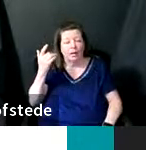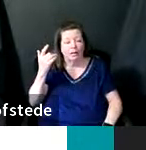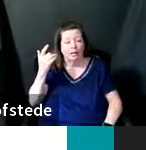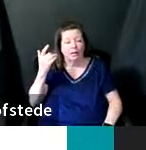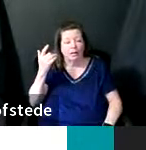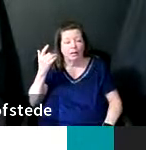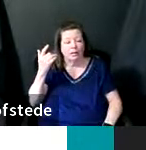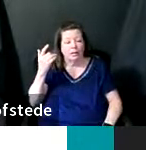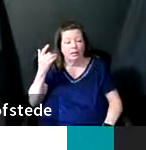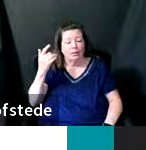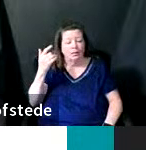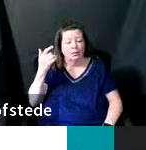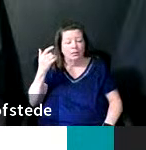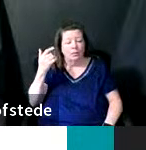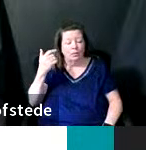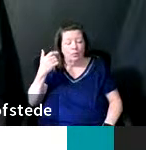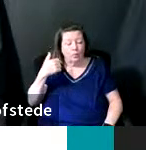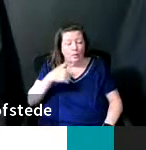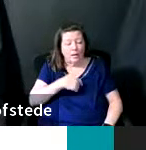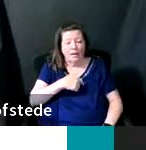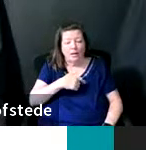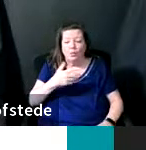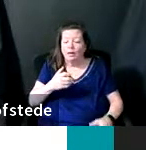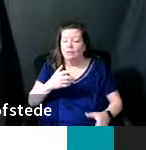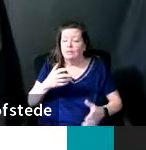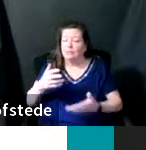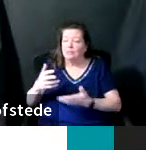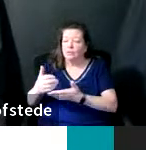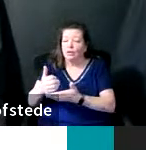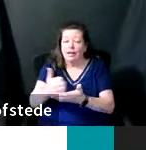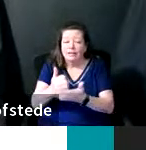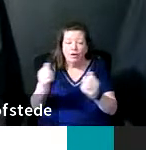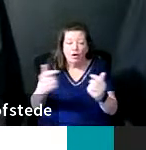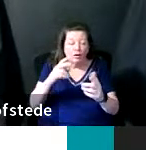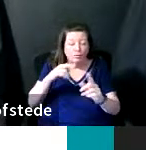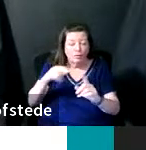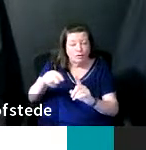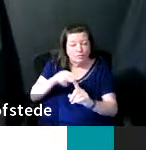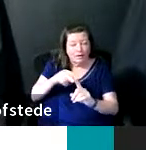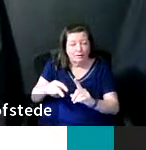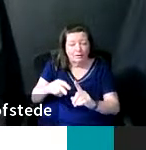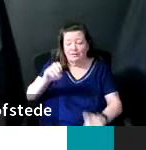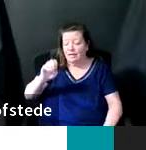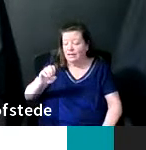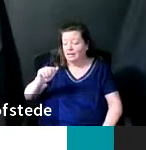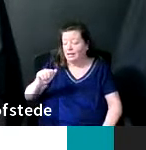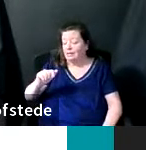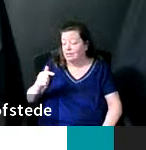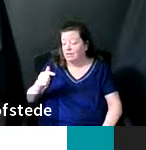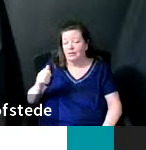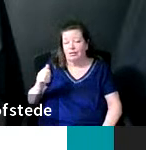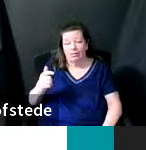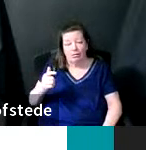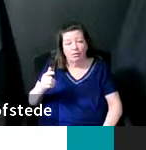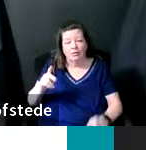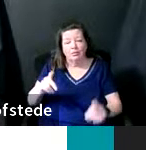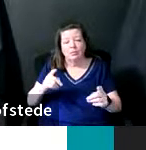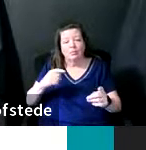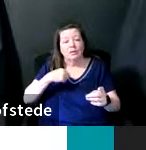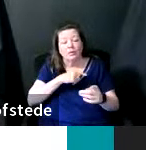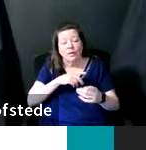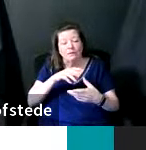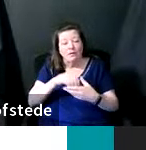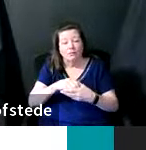elevate the importance of all the perspectives that are brought, not just by the folks on this committee, the folks on the EAG, everybody that we engage through the